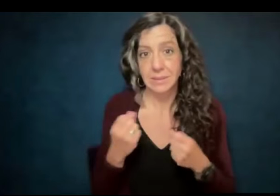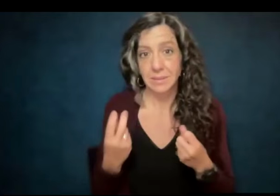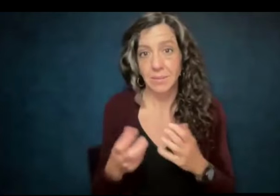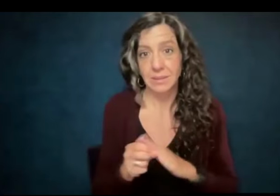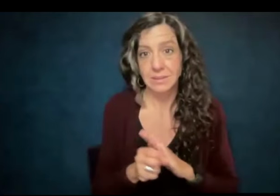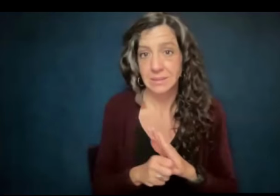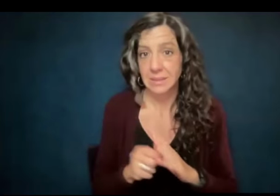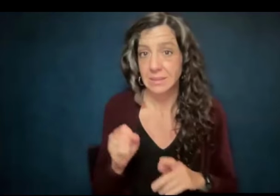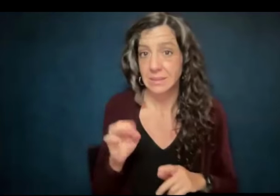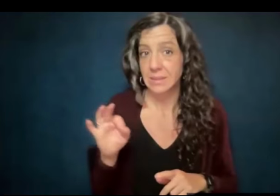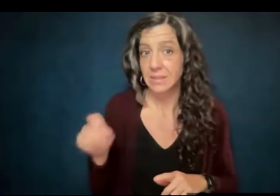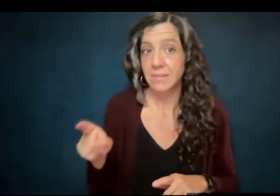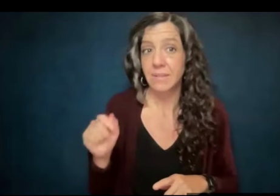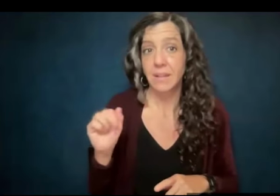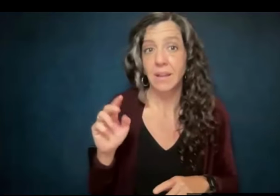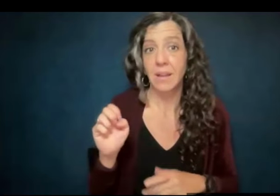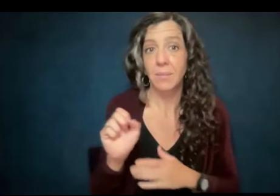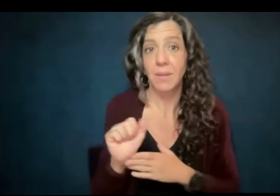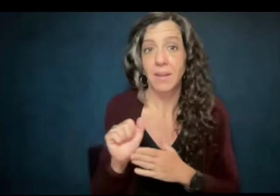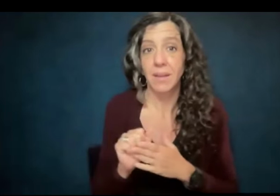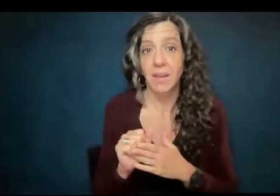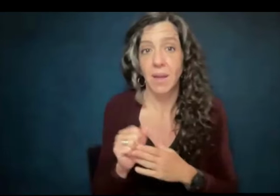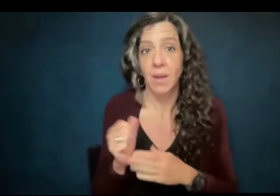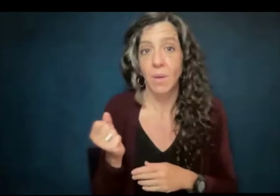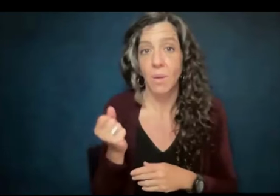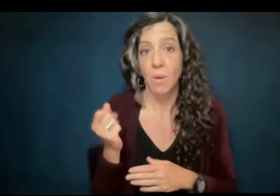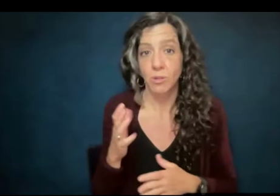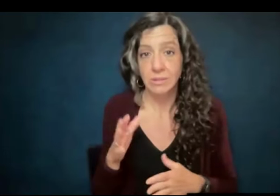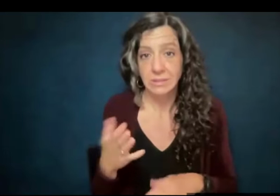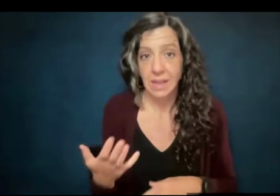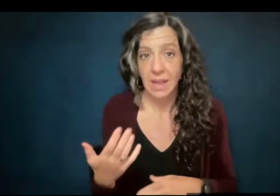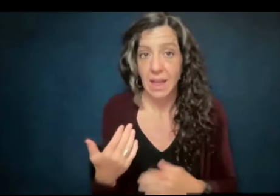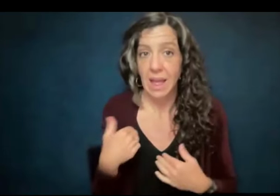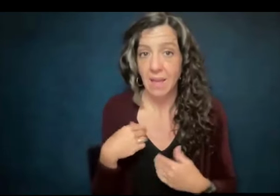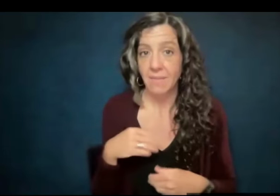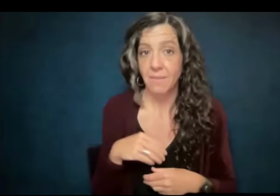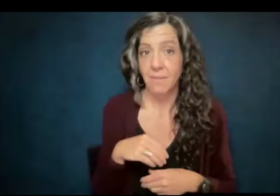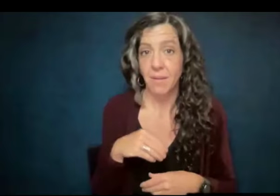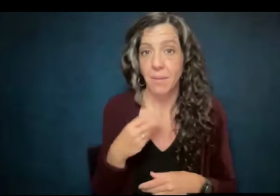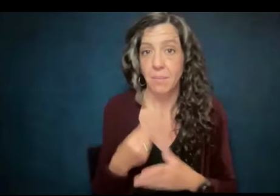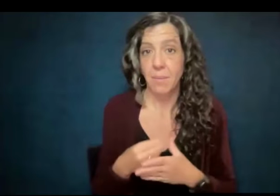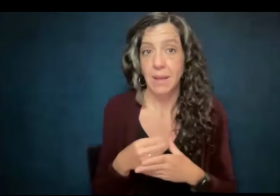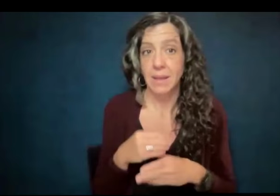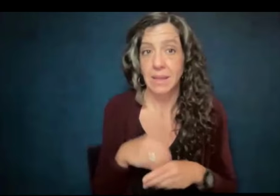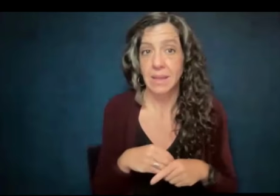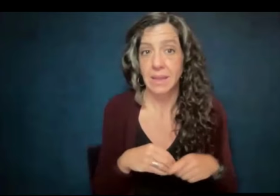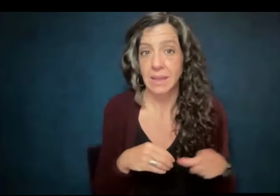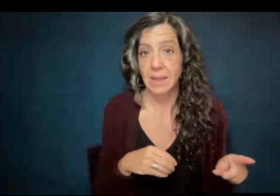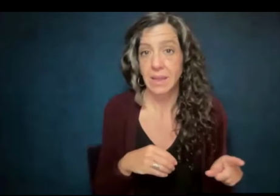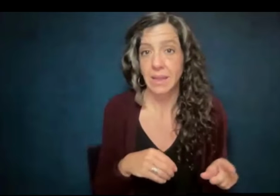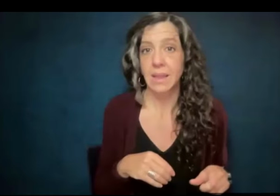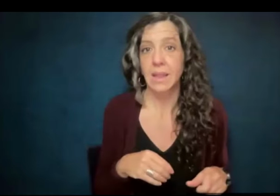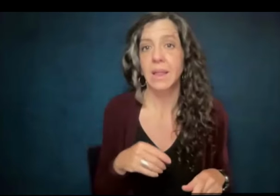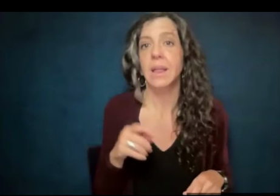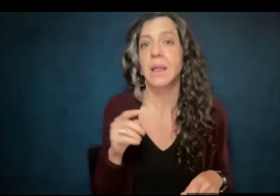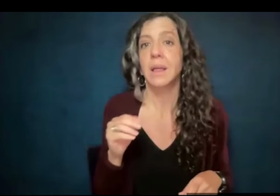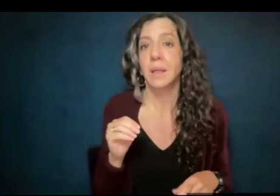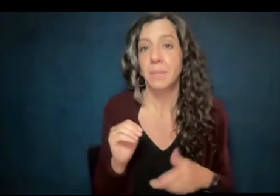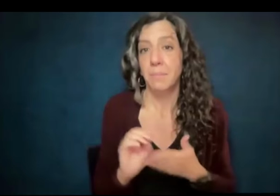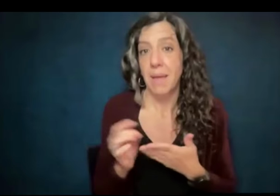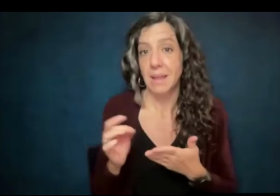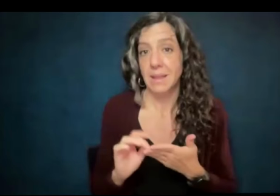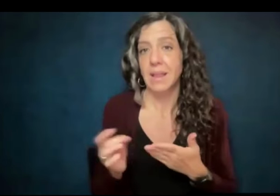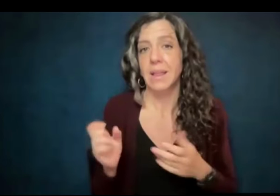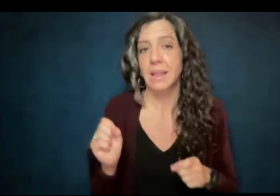account holder dies and there's money in the ABLE account, Medicaid might be able to